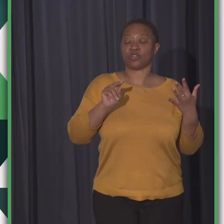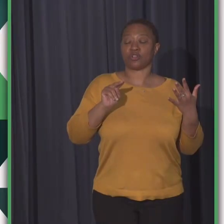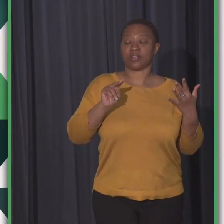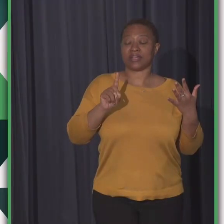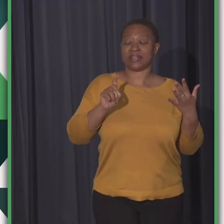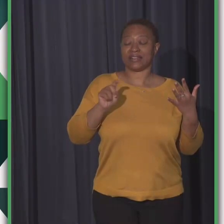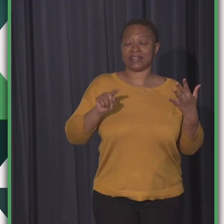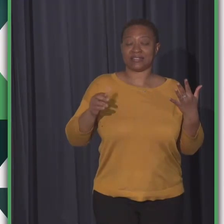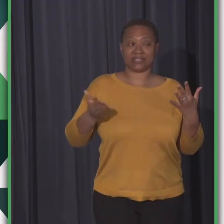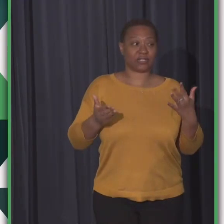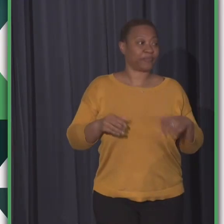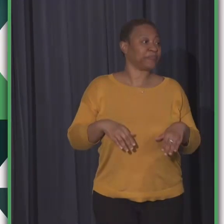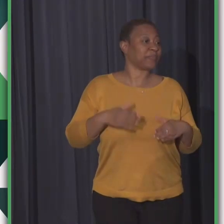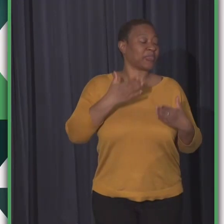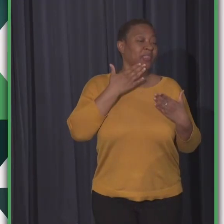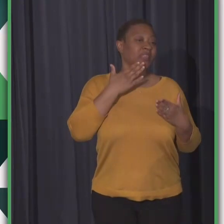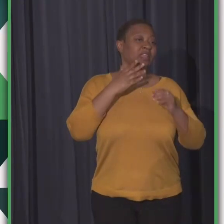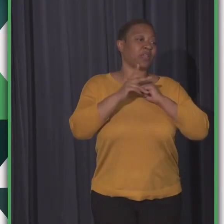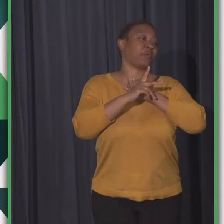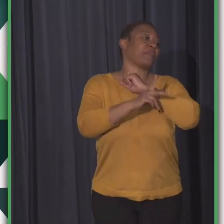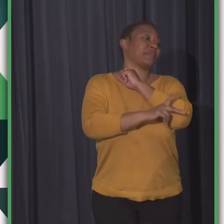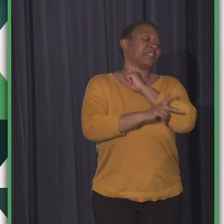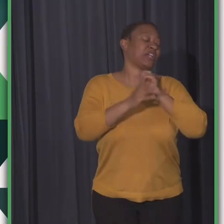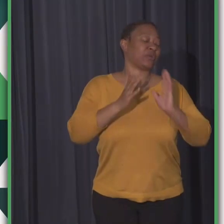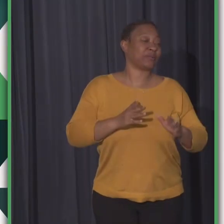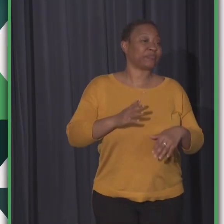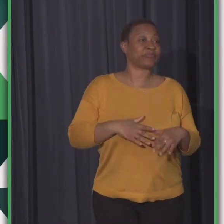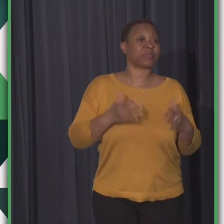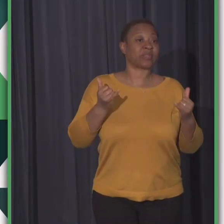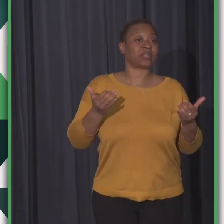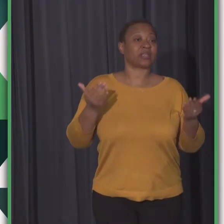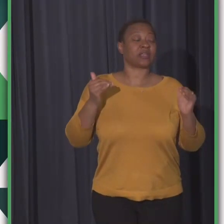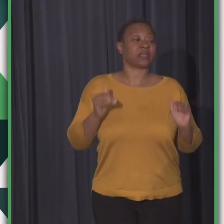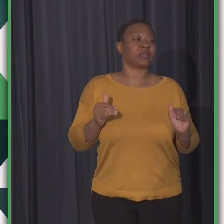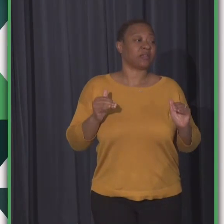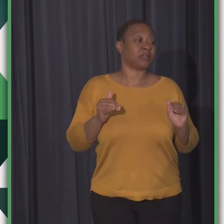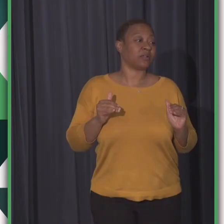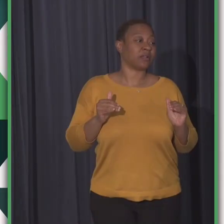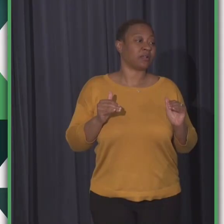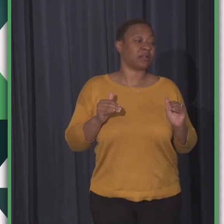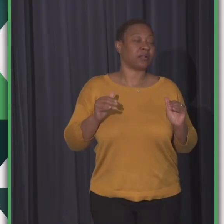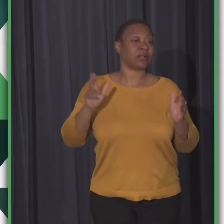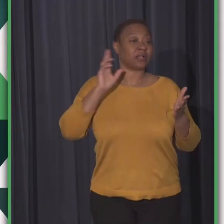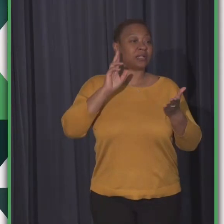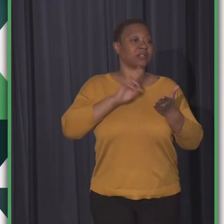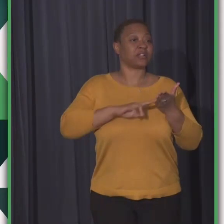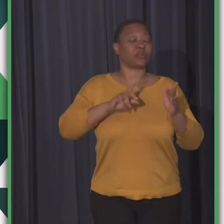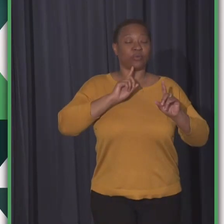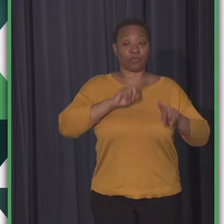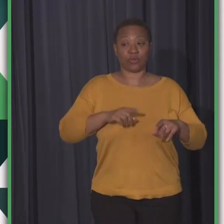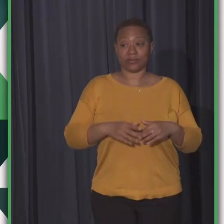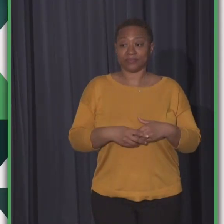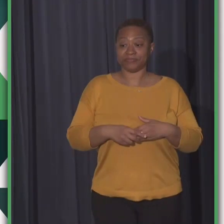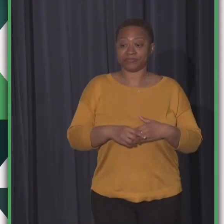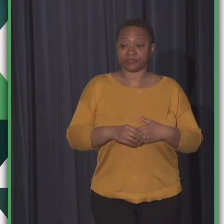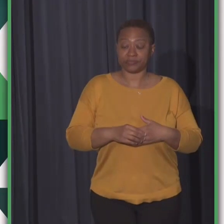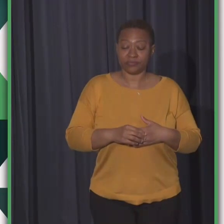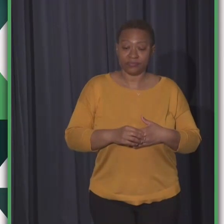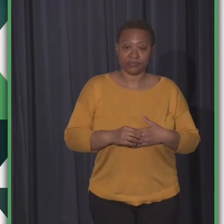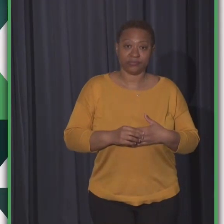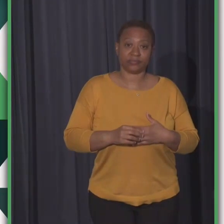Thank you, parliamentarian. Let's go to the secretary report.